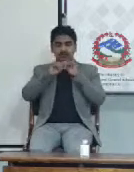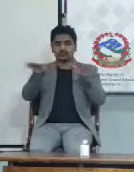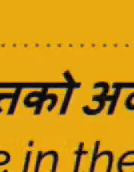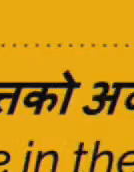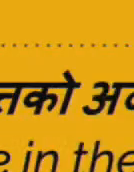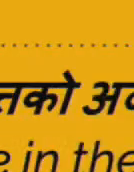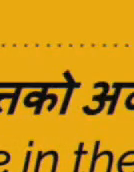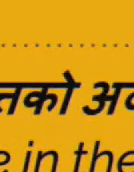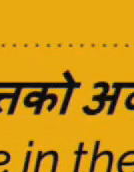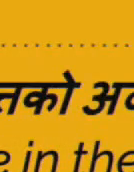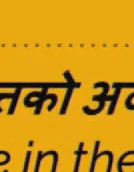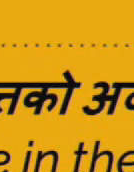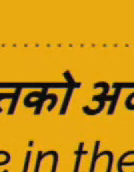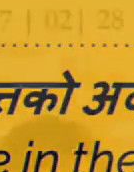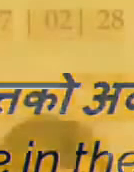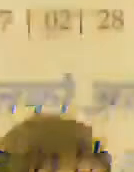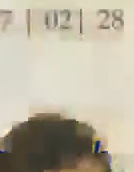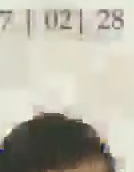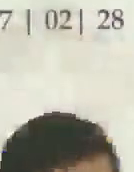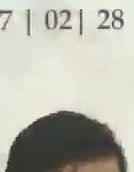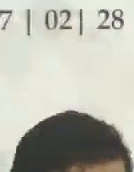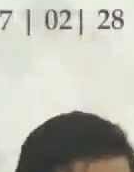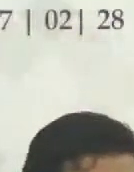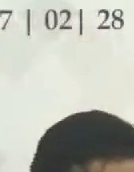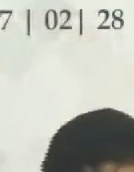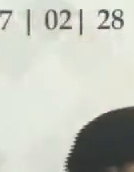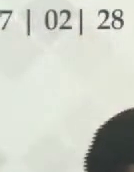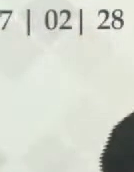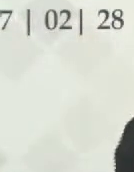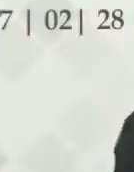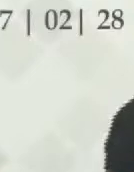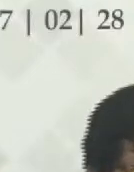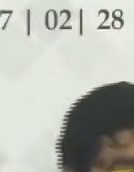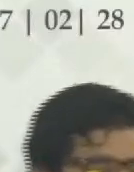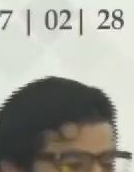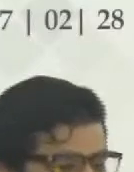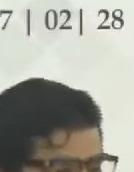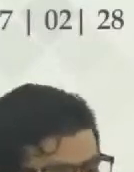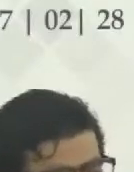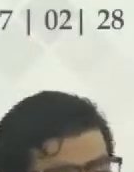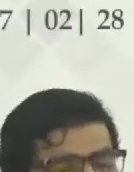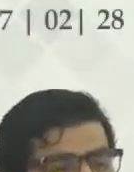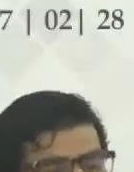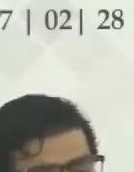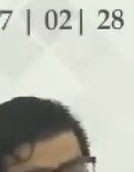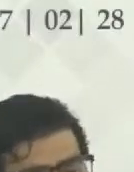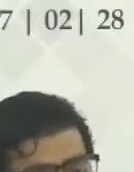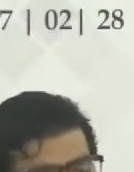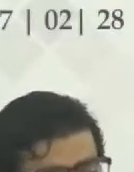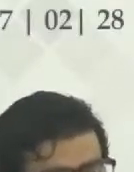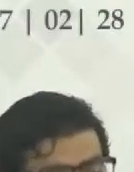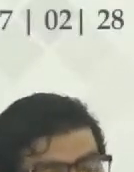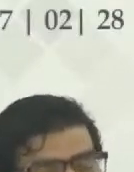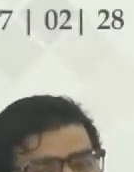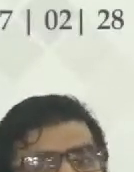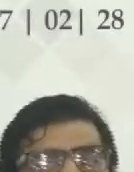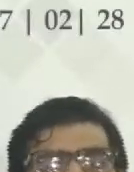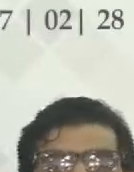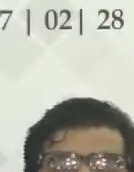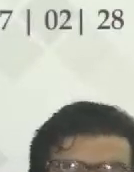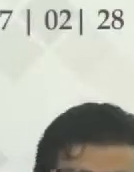the 1/4 of the YouTube is like making misleading informations are coming in